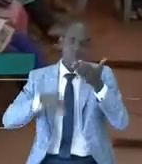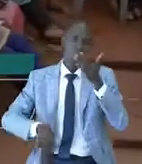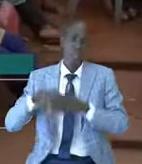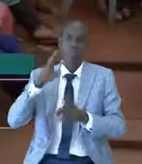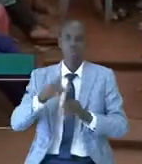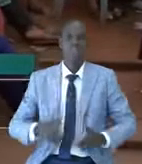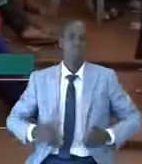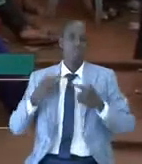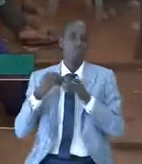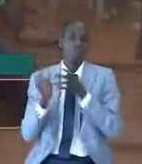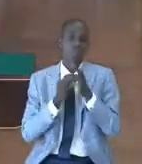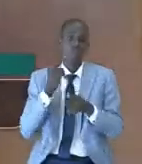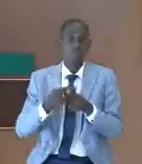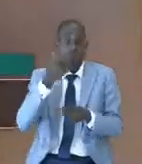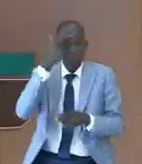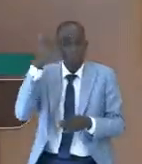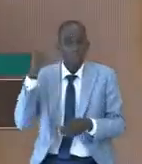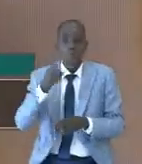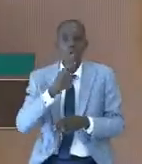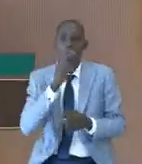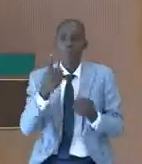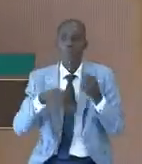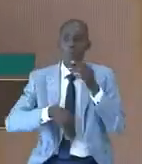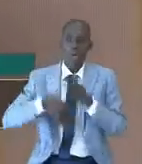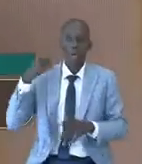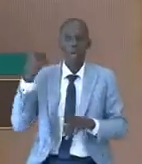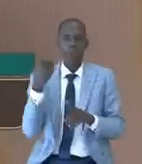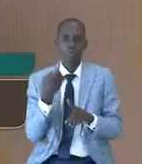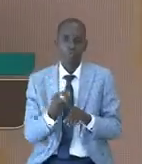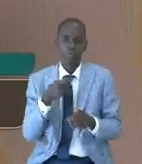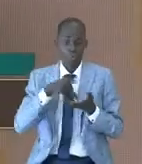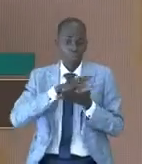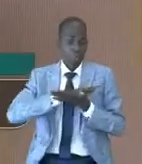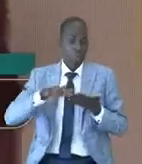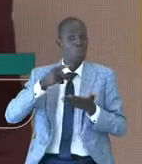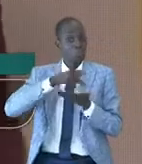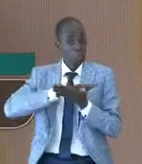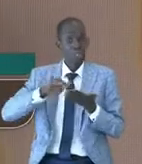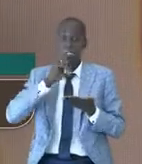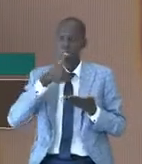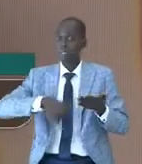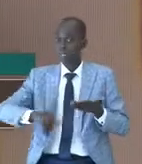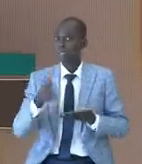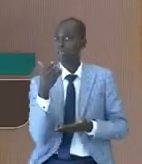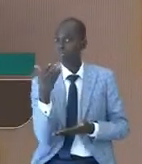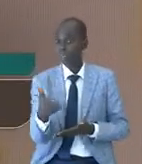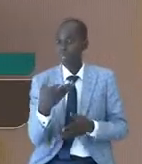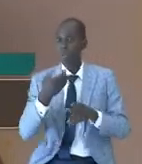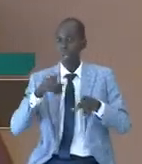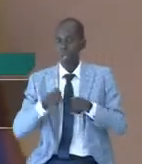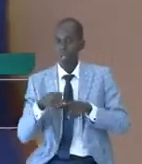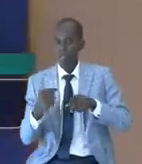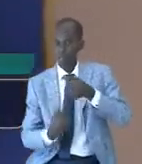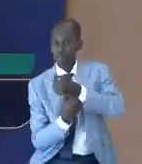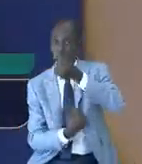Because you're coming out of purity now. The purity is still there at the foundation. Power in your